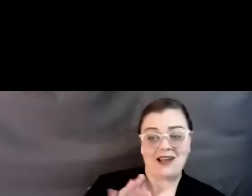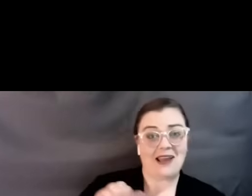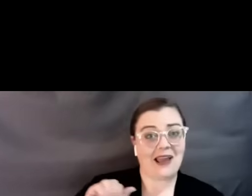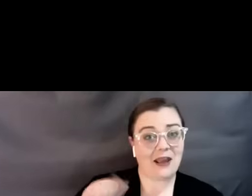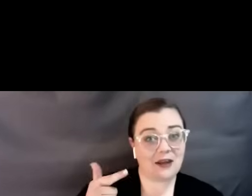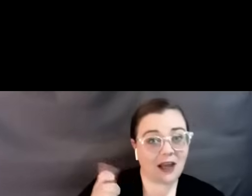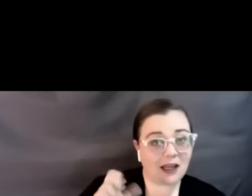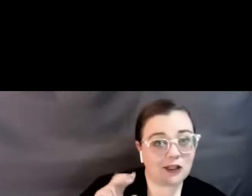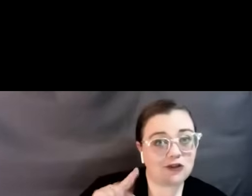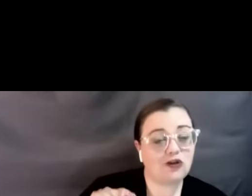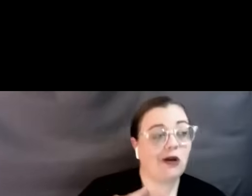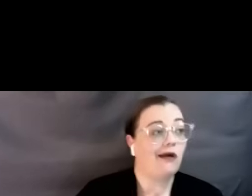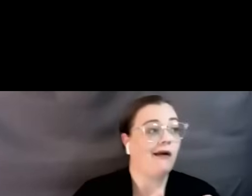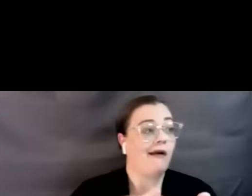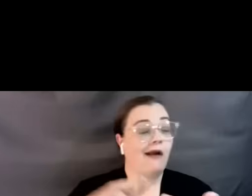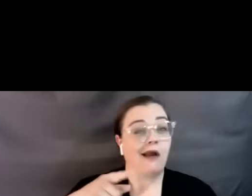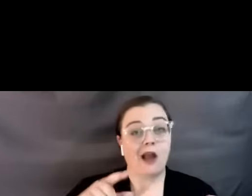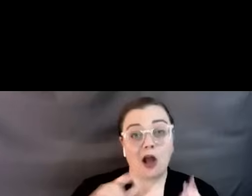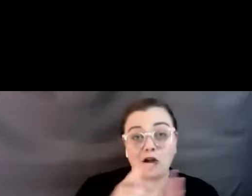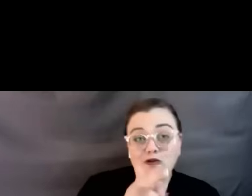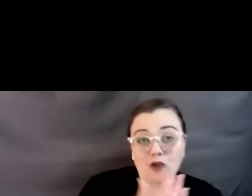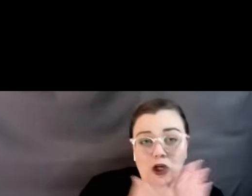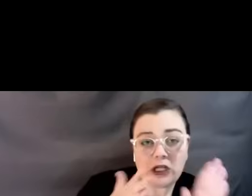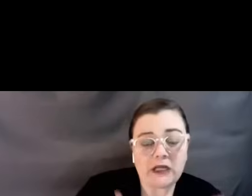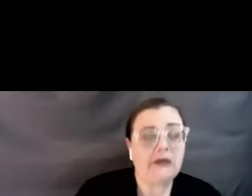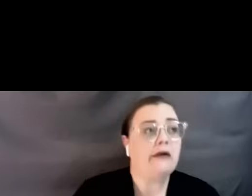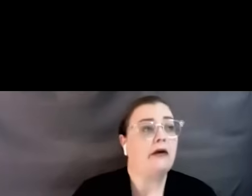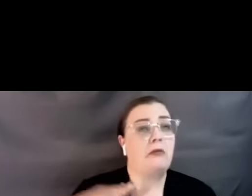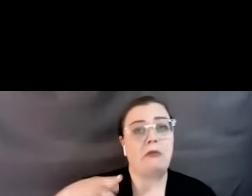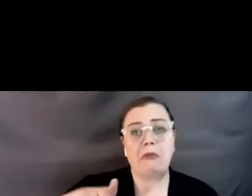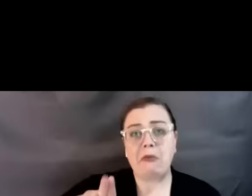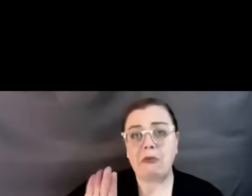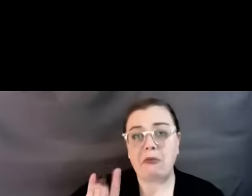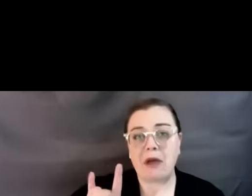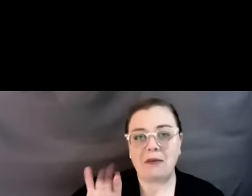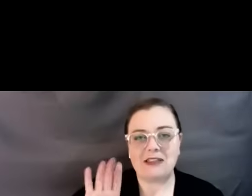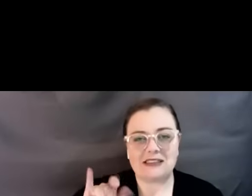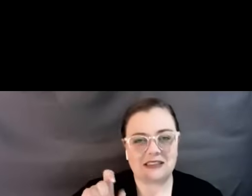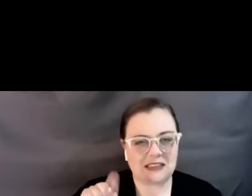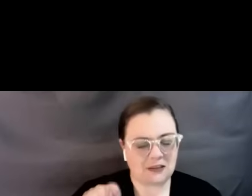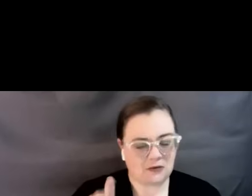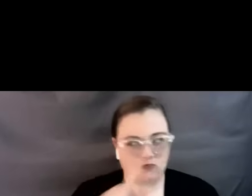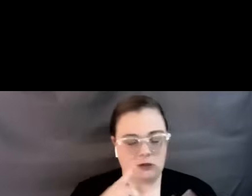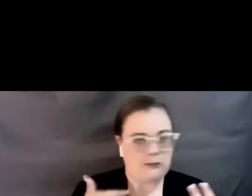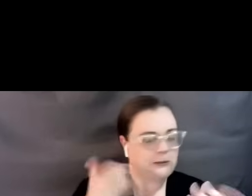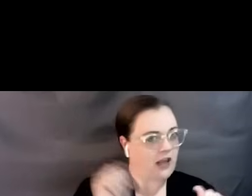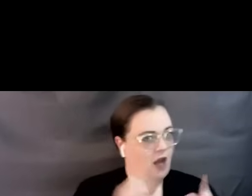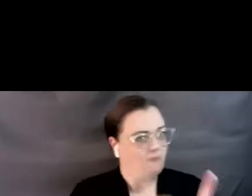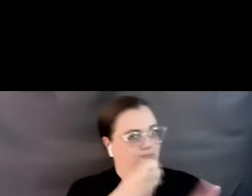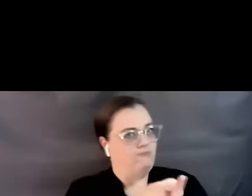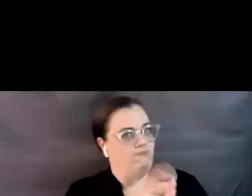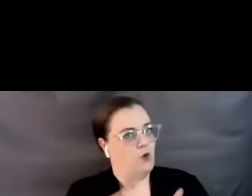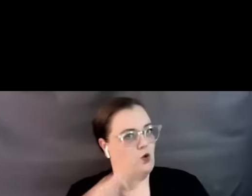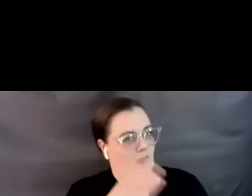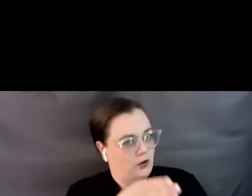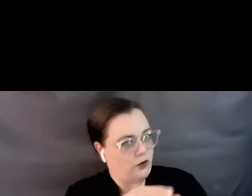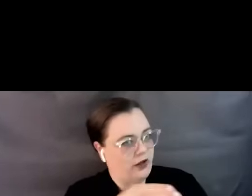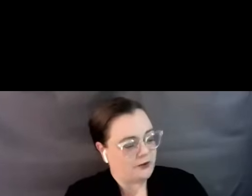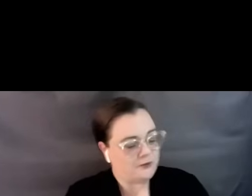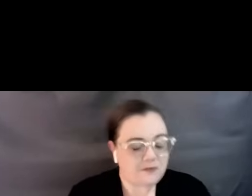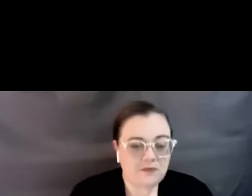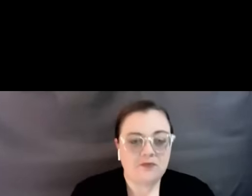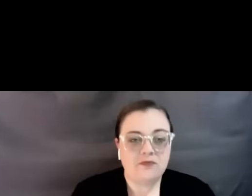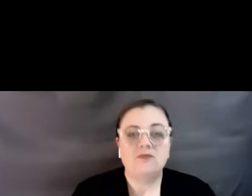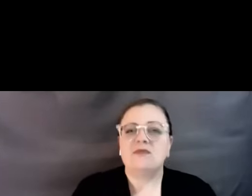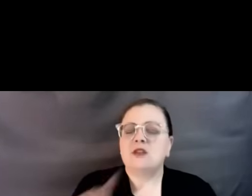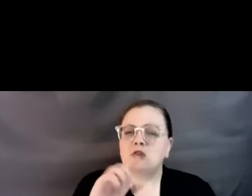a choice that can have a really lasting impact on a career trajectory. The relationship, in terms of achieving its fullest